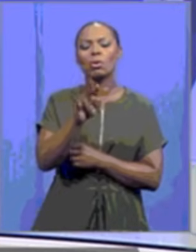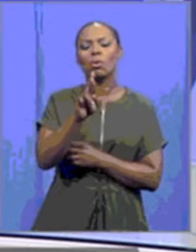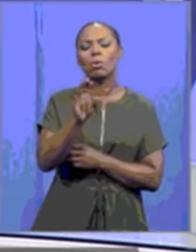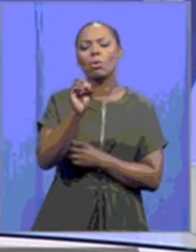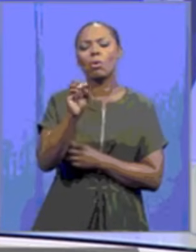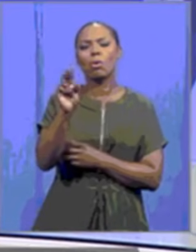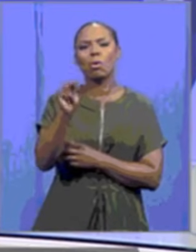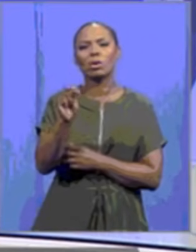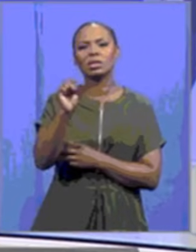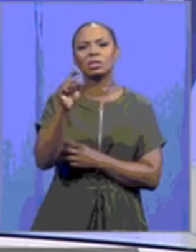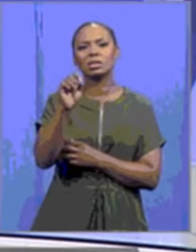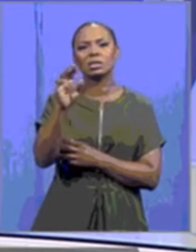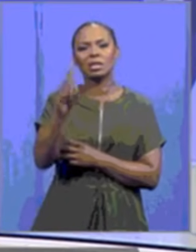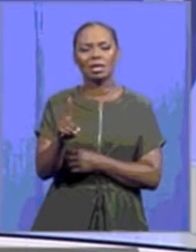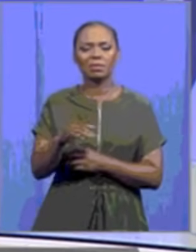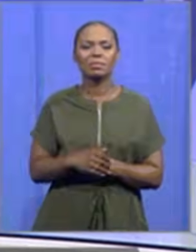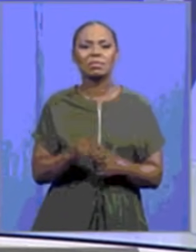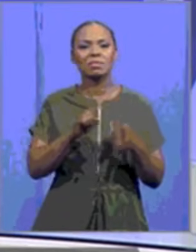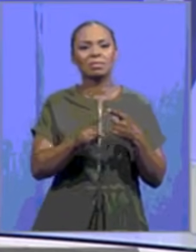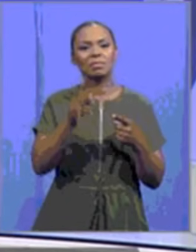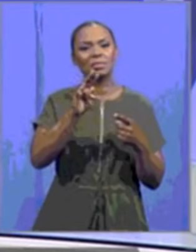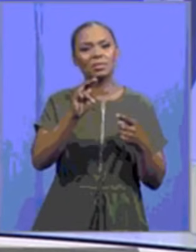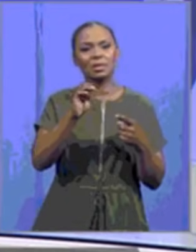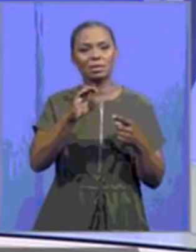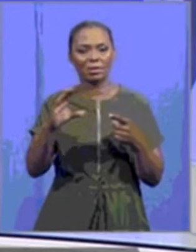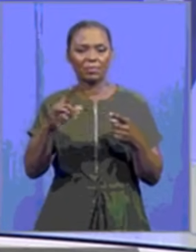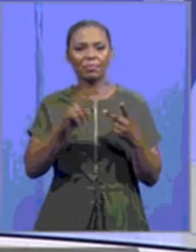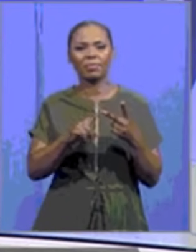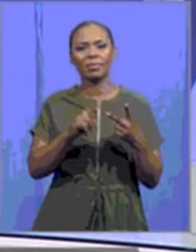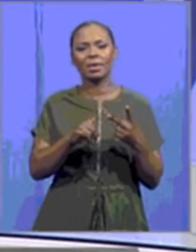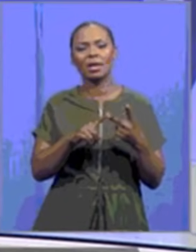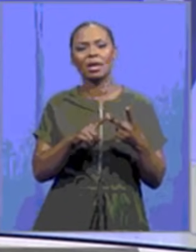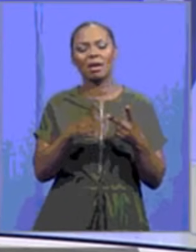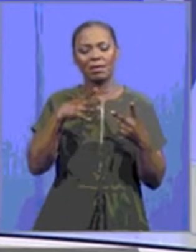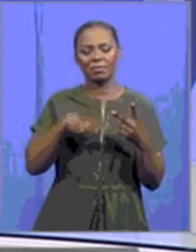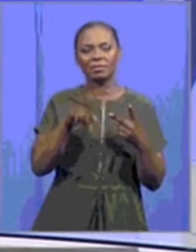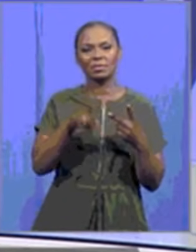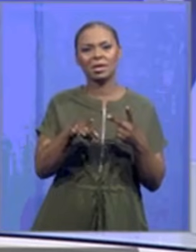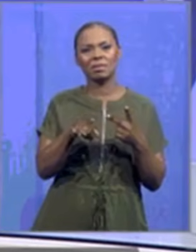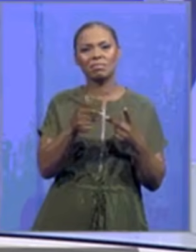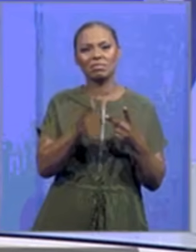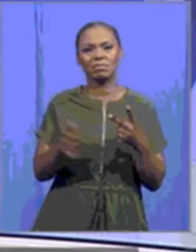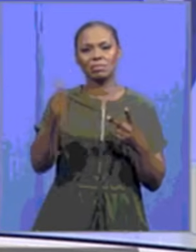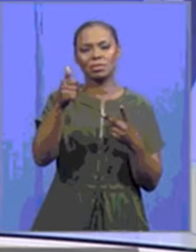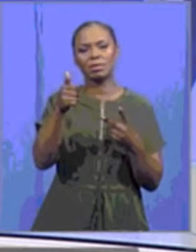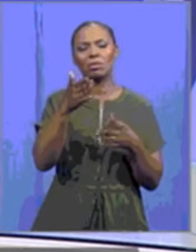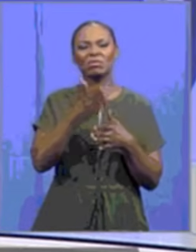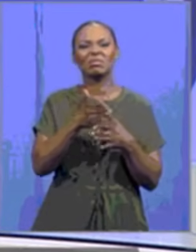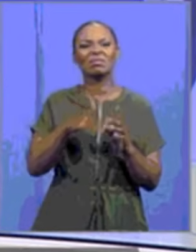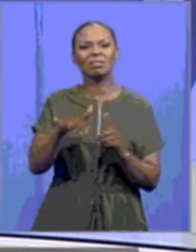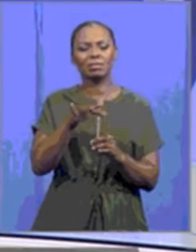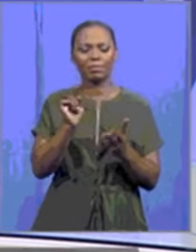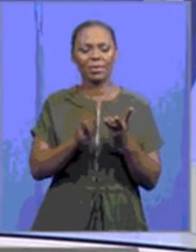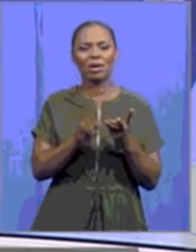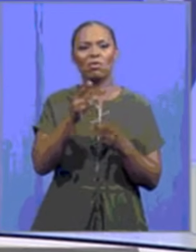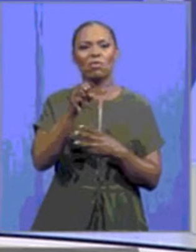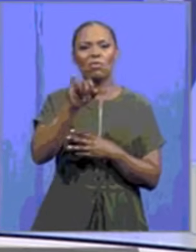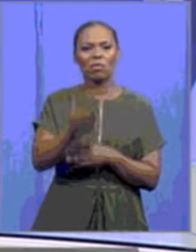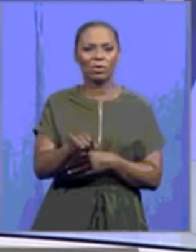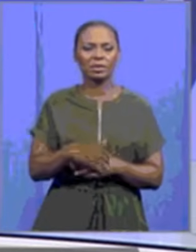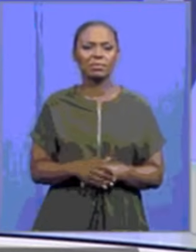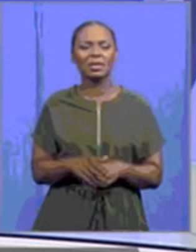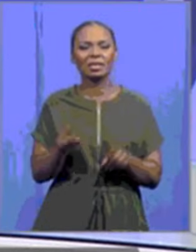le go molekgotlaphethiši Koloi molaodiphethiši kgorong ya bodulo bja batho Vusimusi Rajuli le moeletši